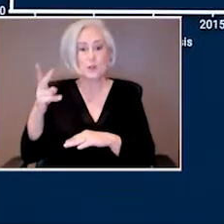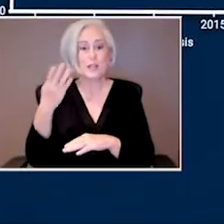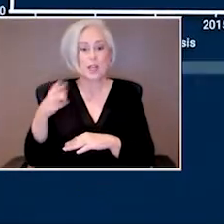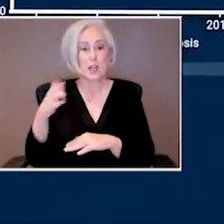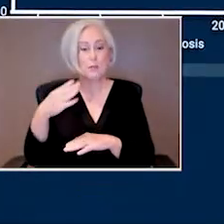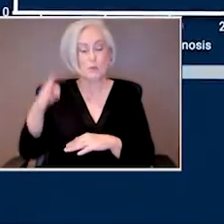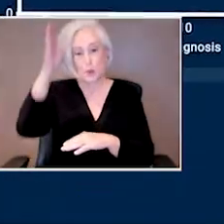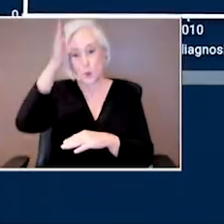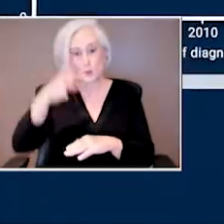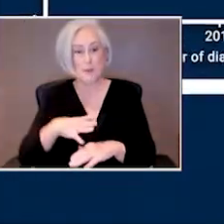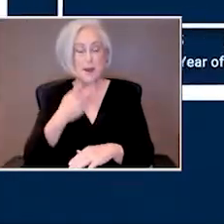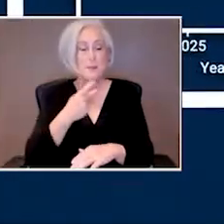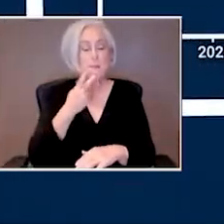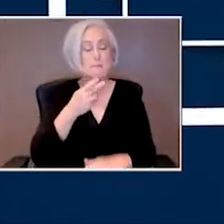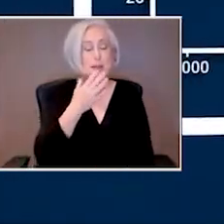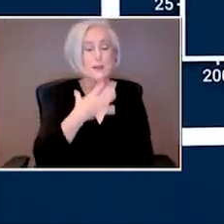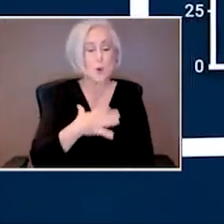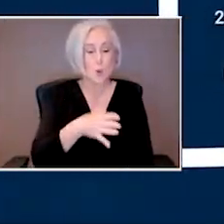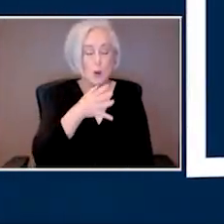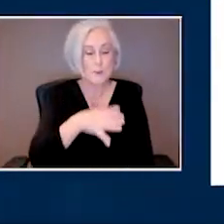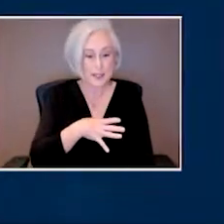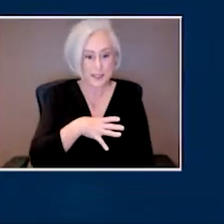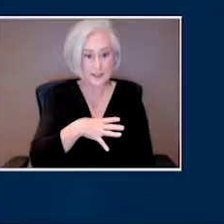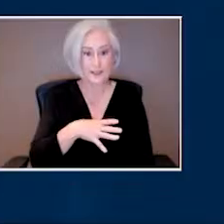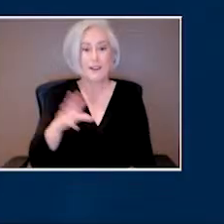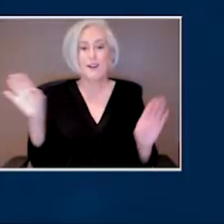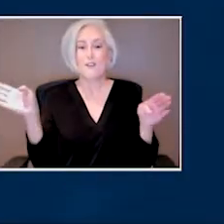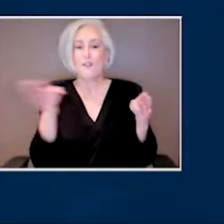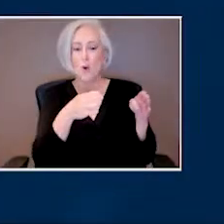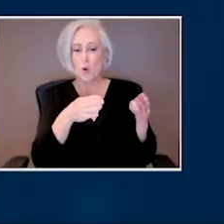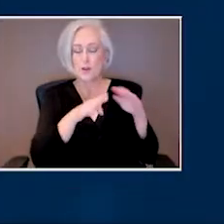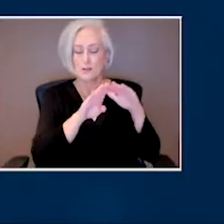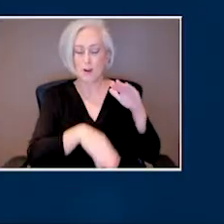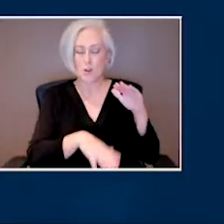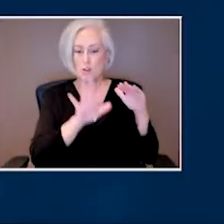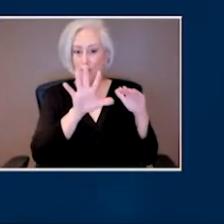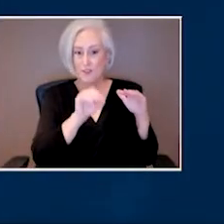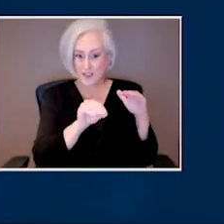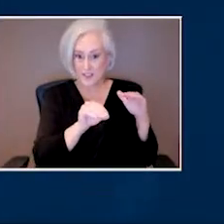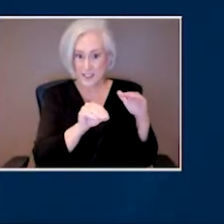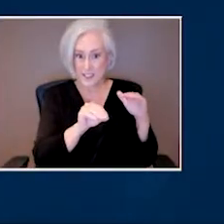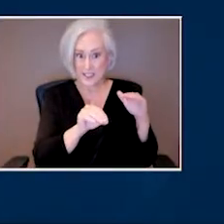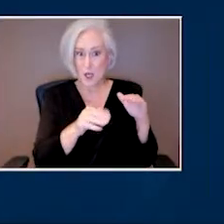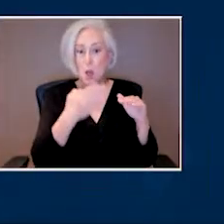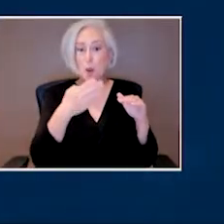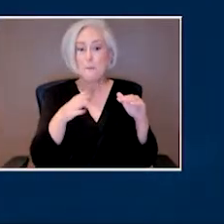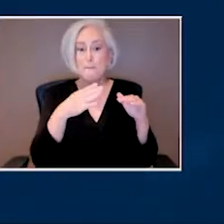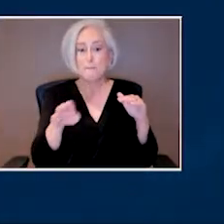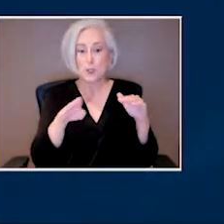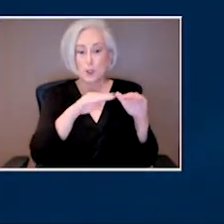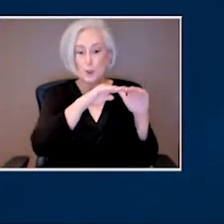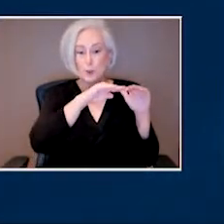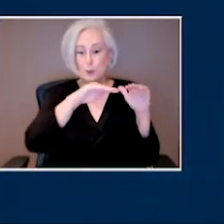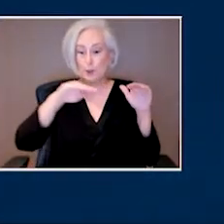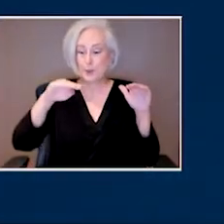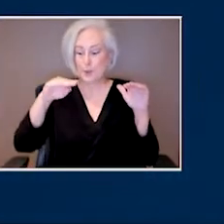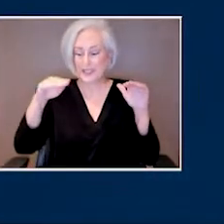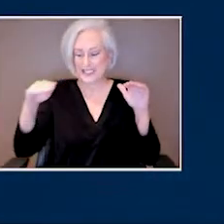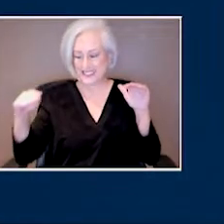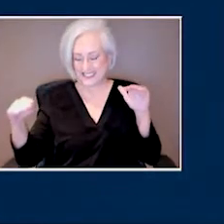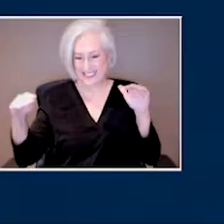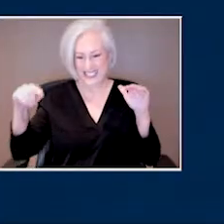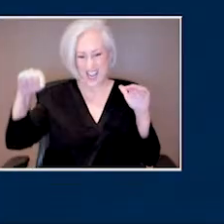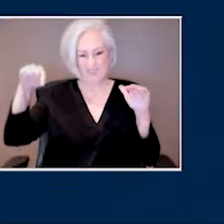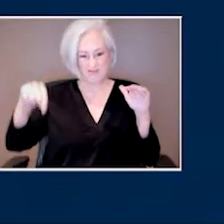women. Now focus on the left graph, people under 50. You'll see that the blue line went down a little in the past decade,